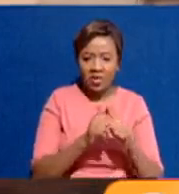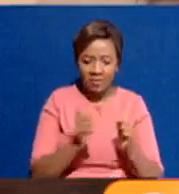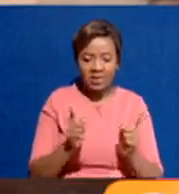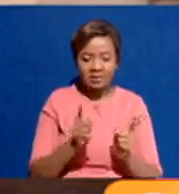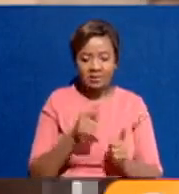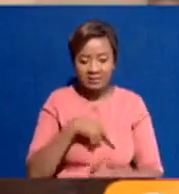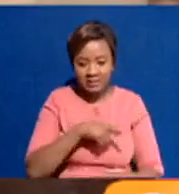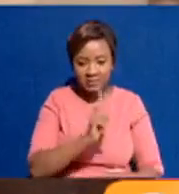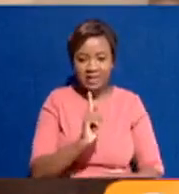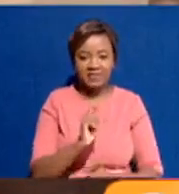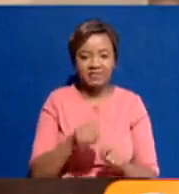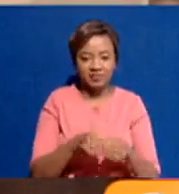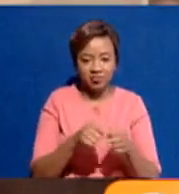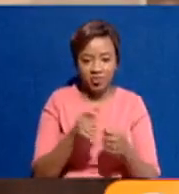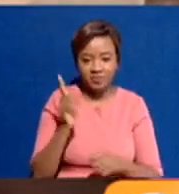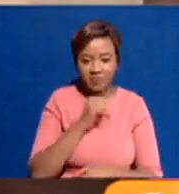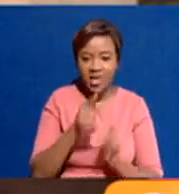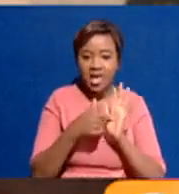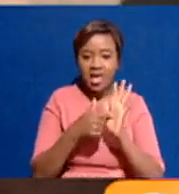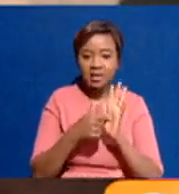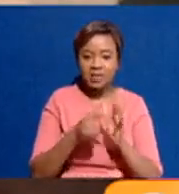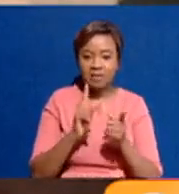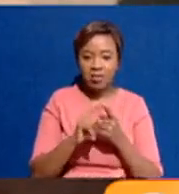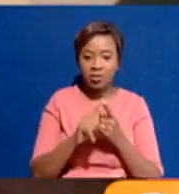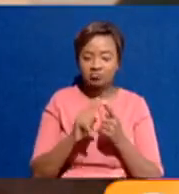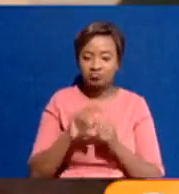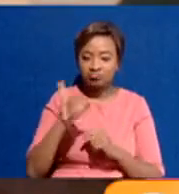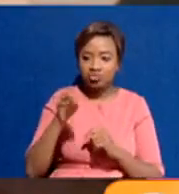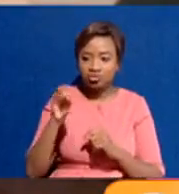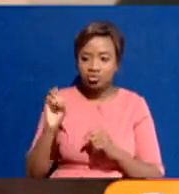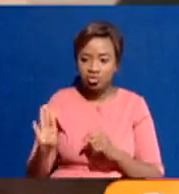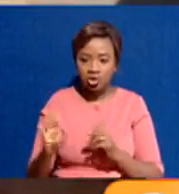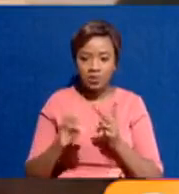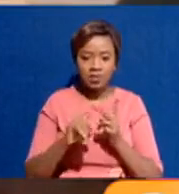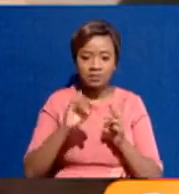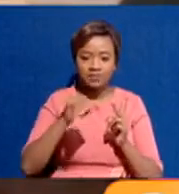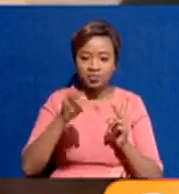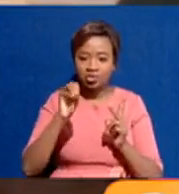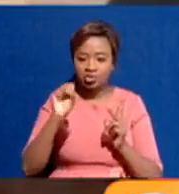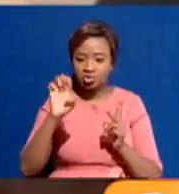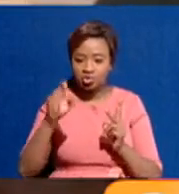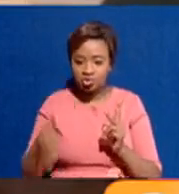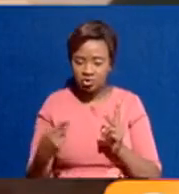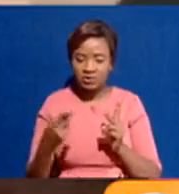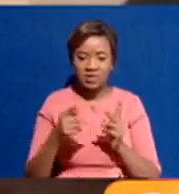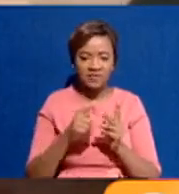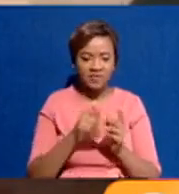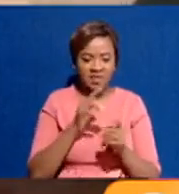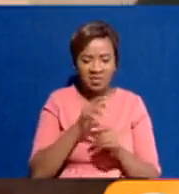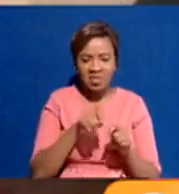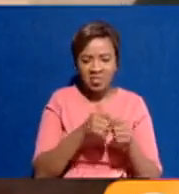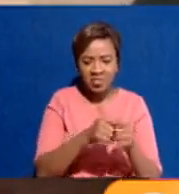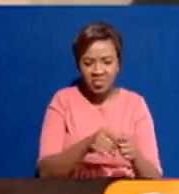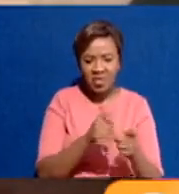themselves. The story of Job is well known. The story of Joseph. And of course, Jesus, as